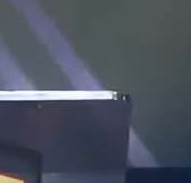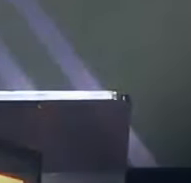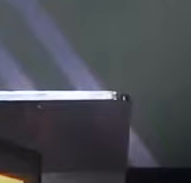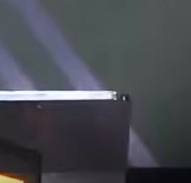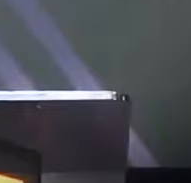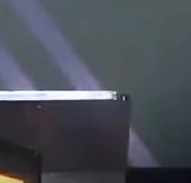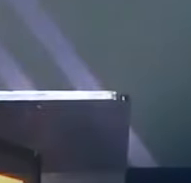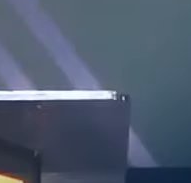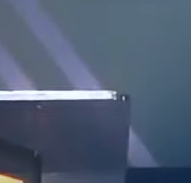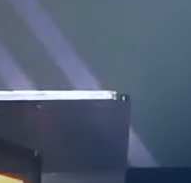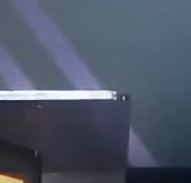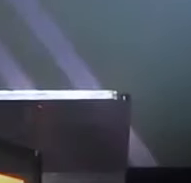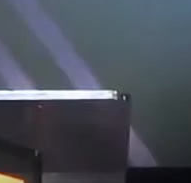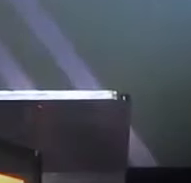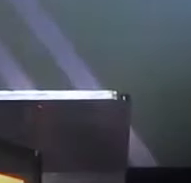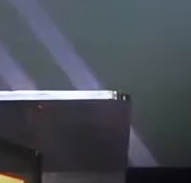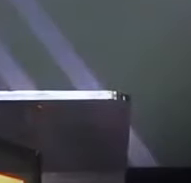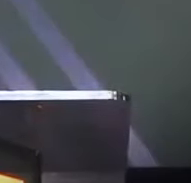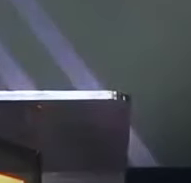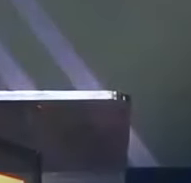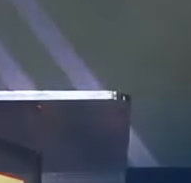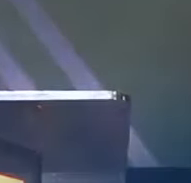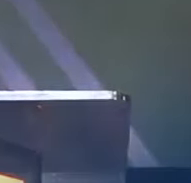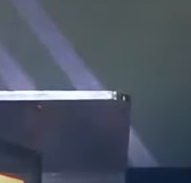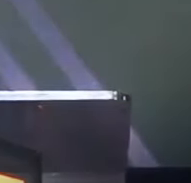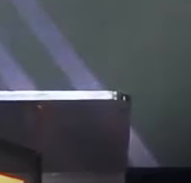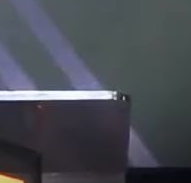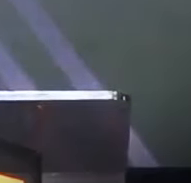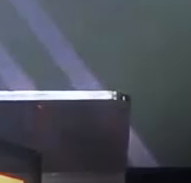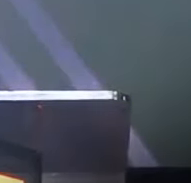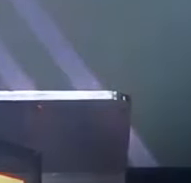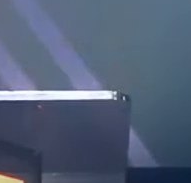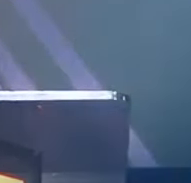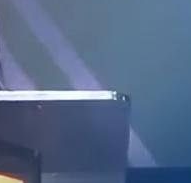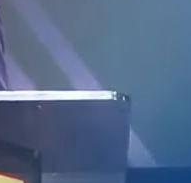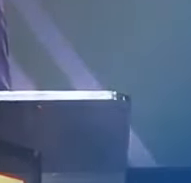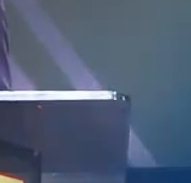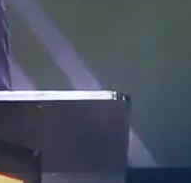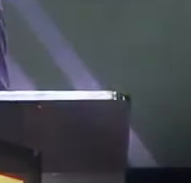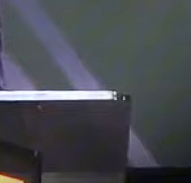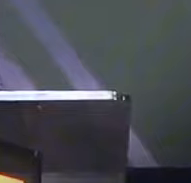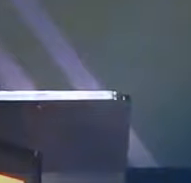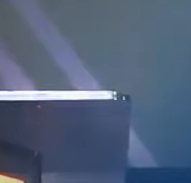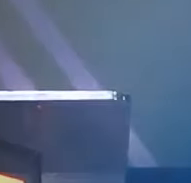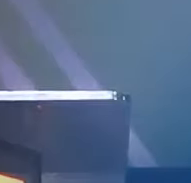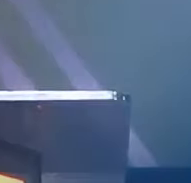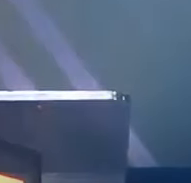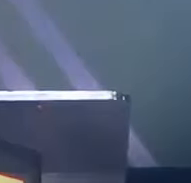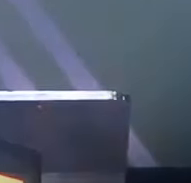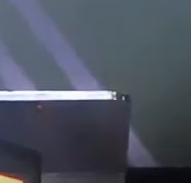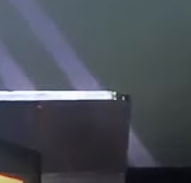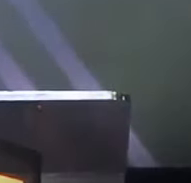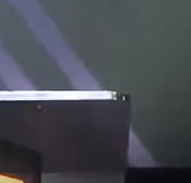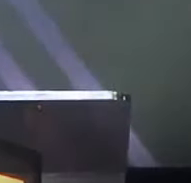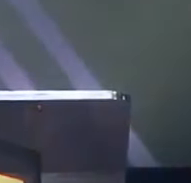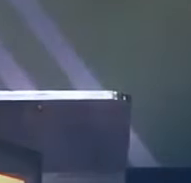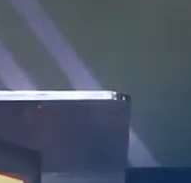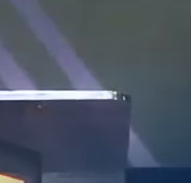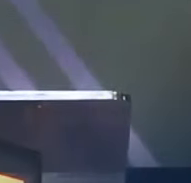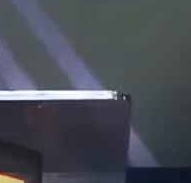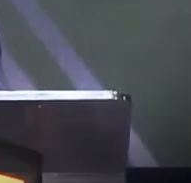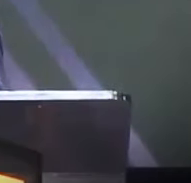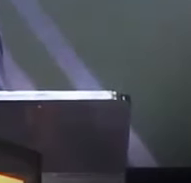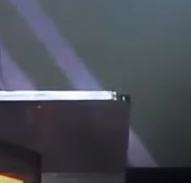are not real love, it is just a getting love. Getting love. Getting love.